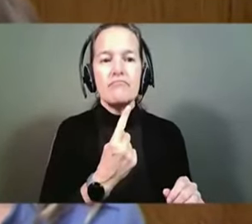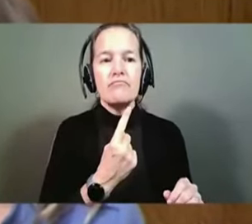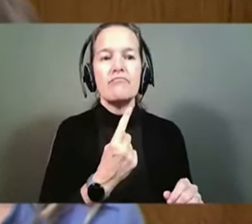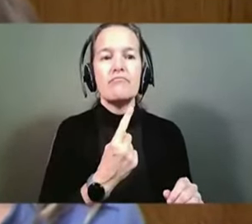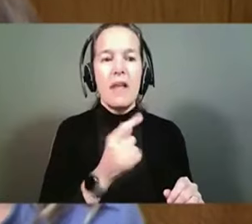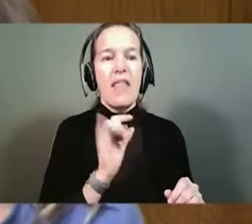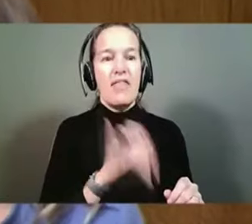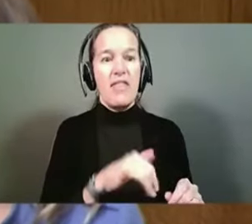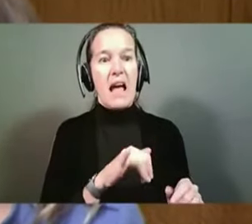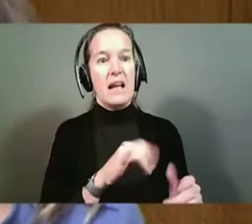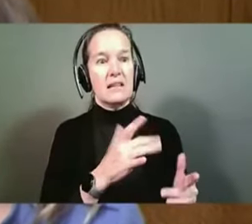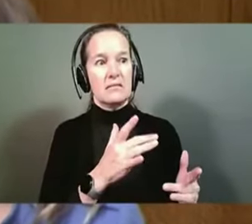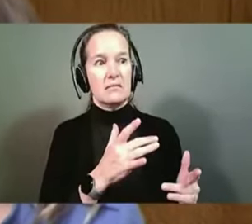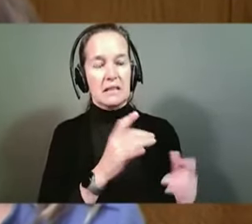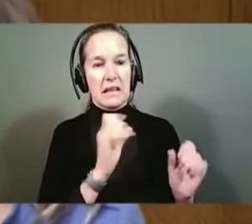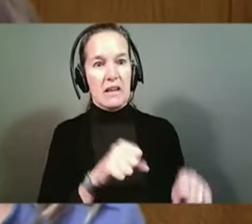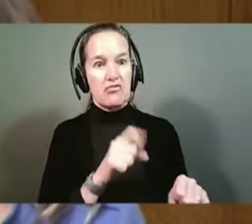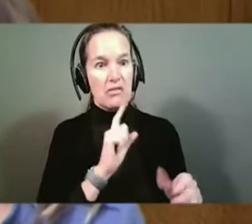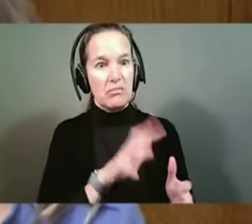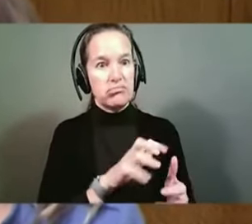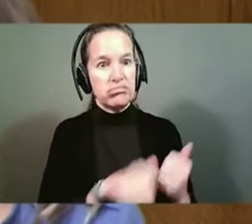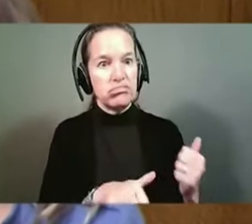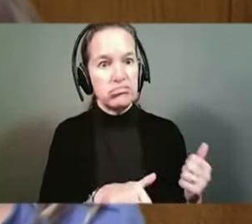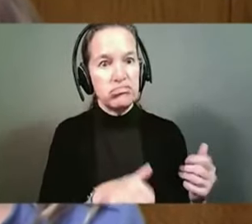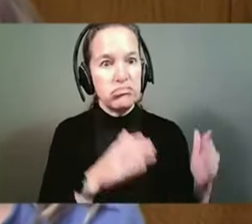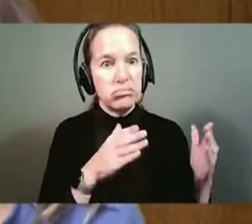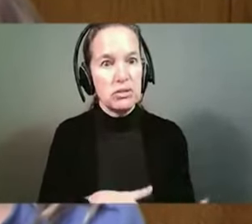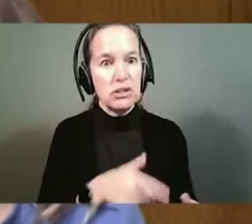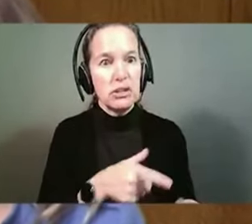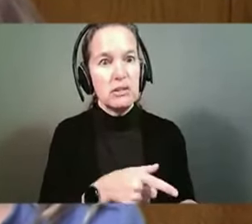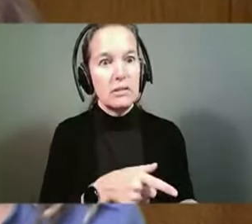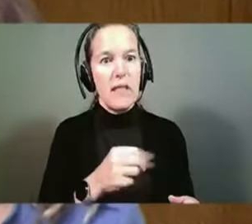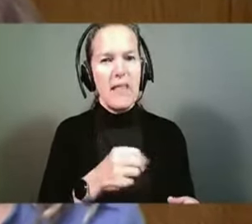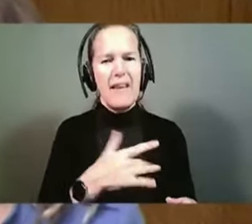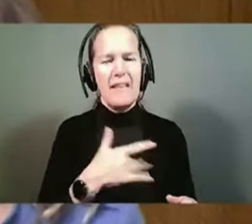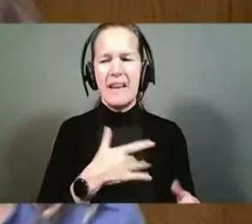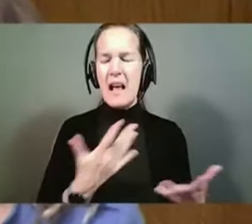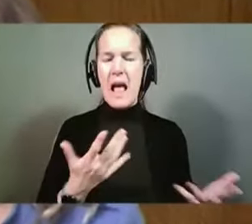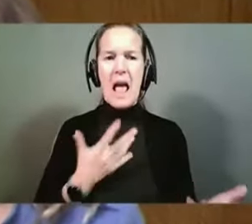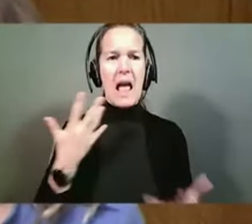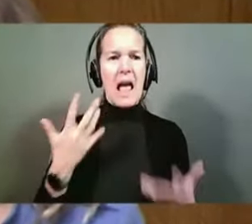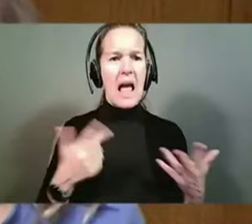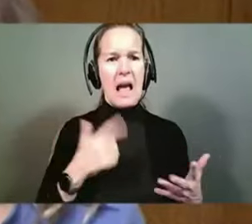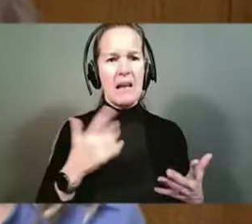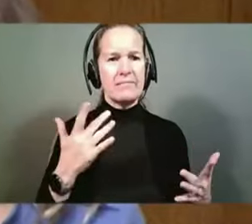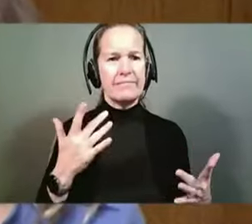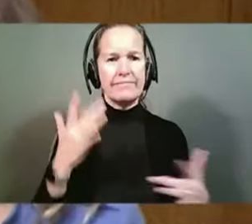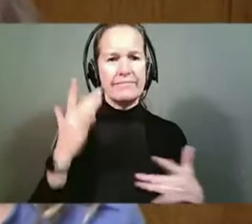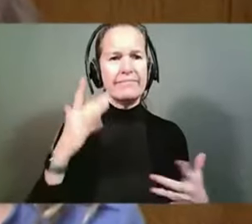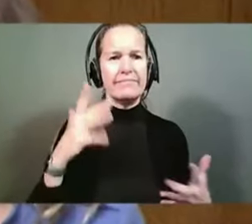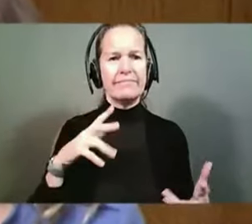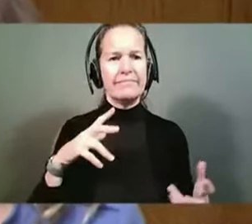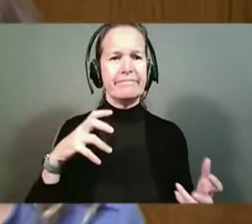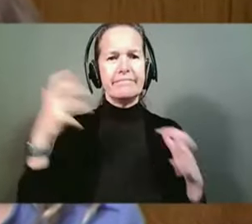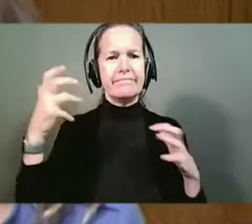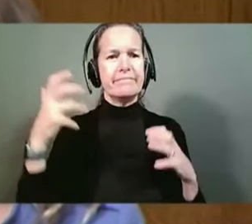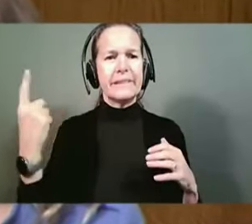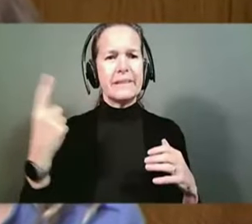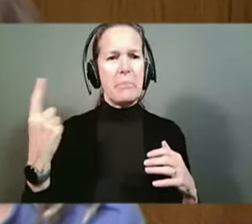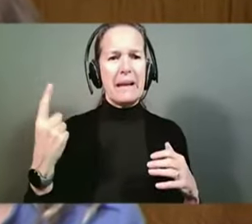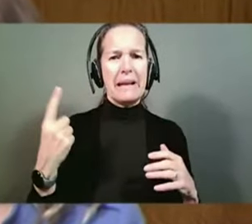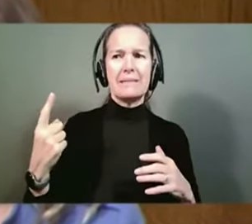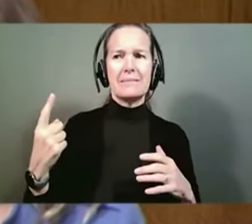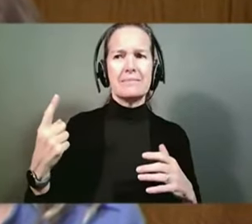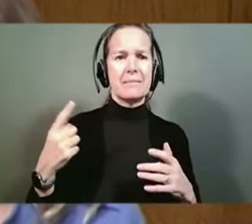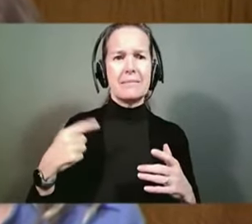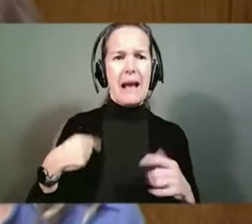be devastating for someone. They feel like there's something out of their control dictating their life.